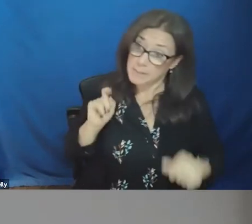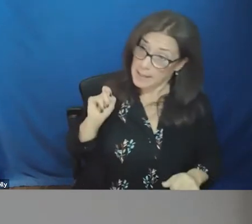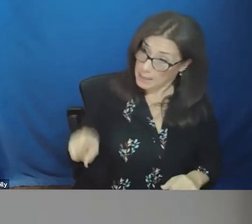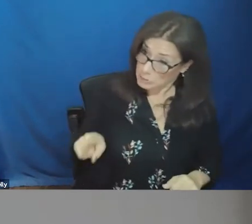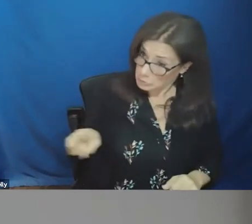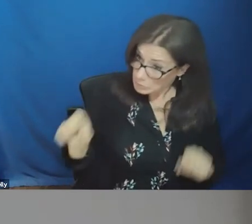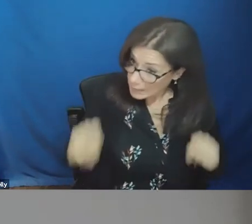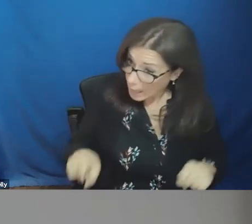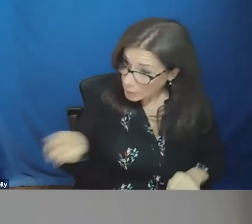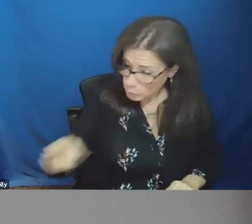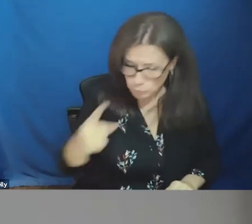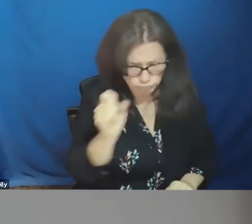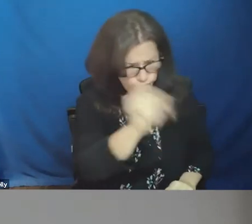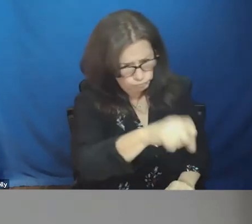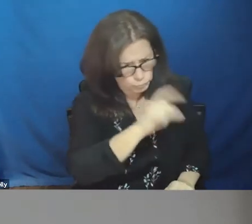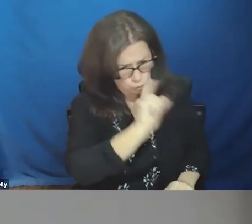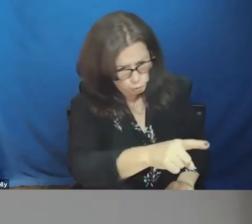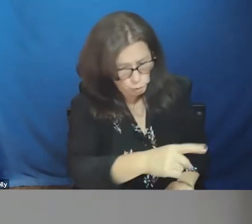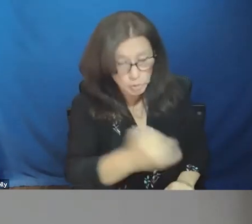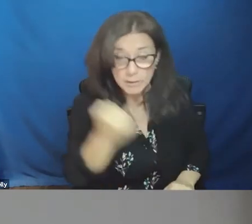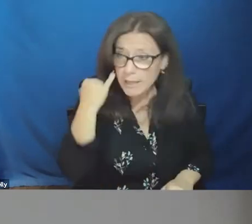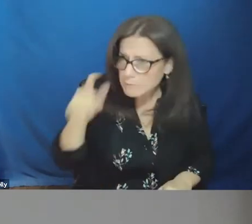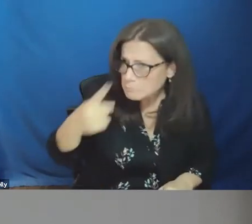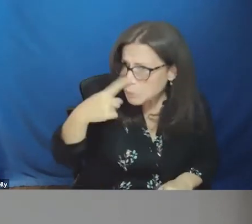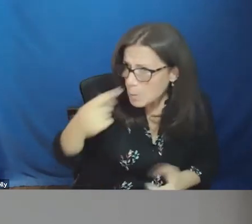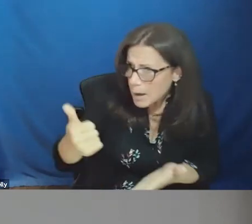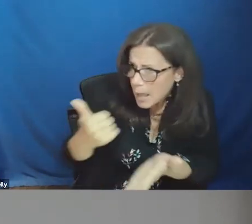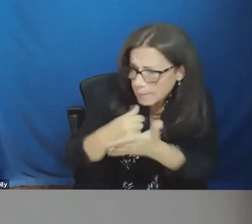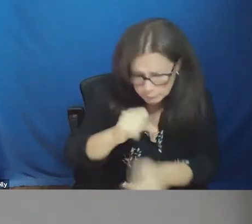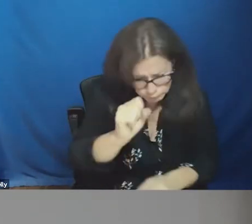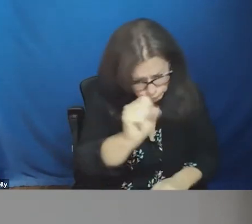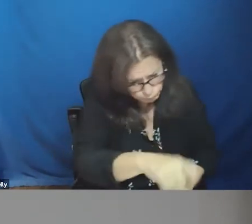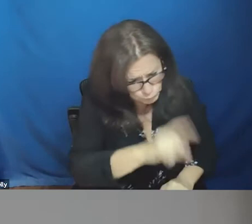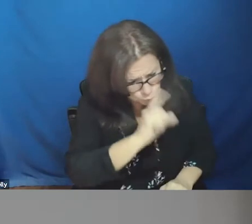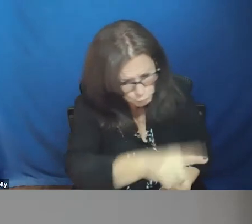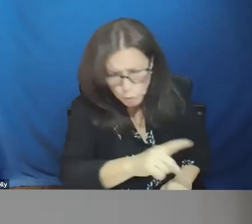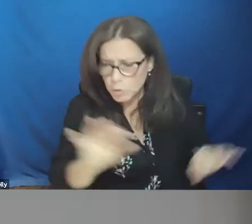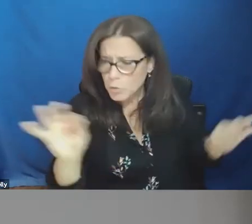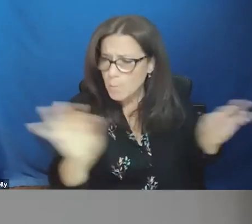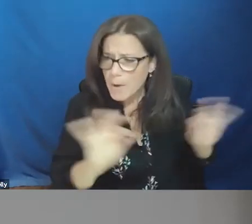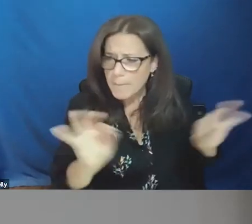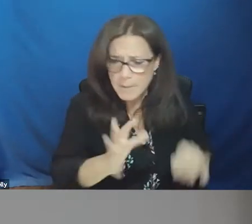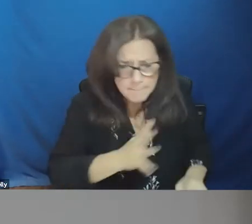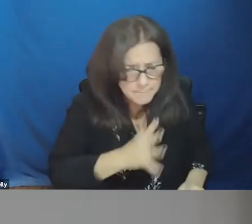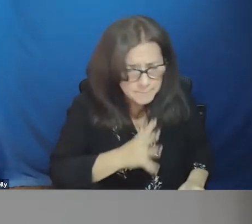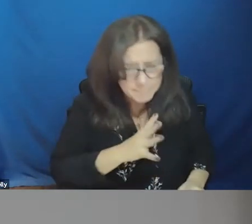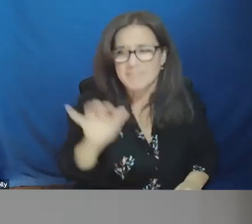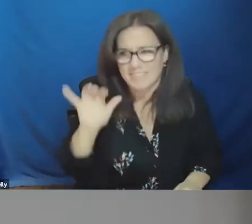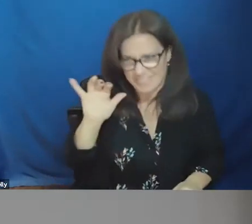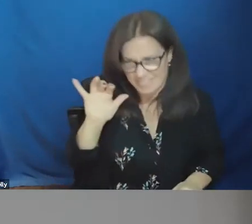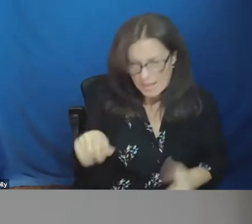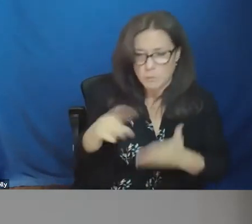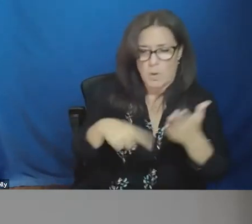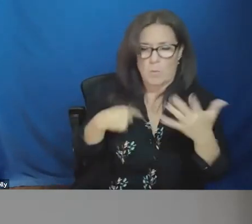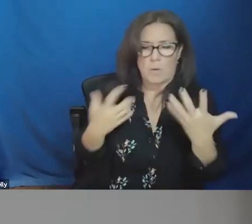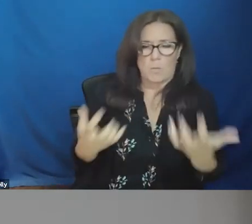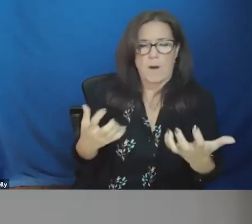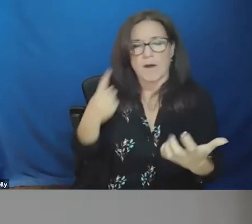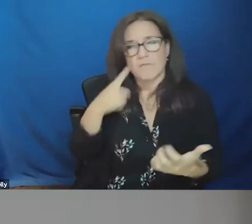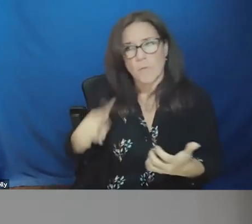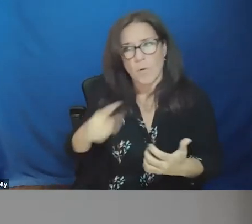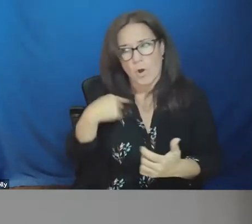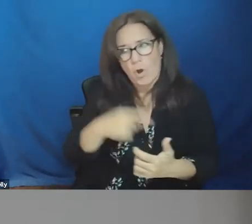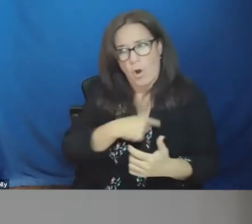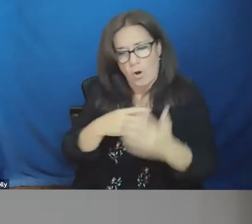you for help, you say no problem. And that's the kind of person we want as a visionary in technology.